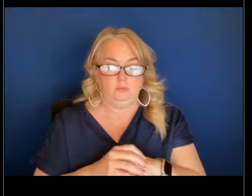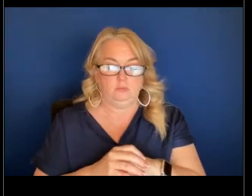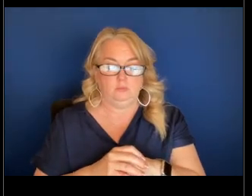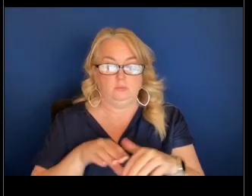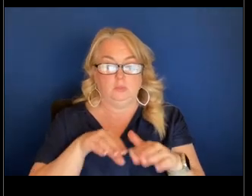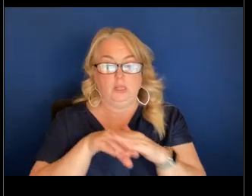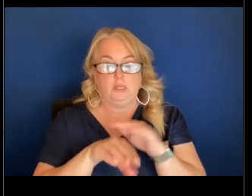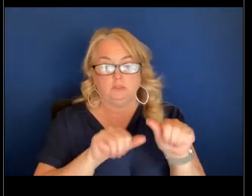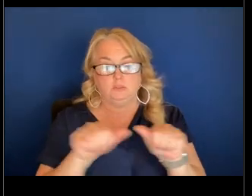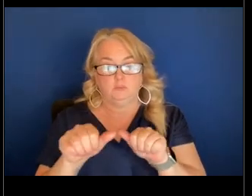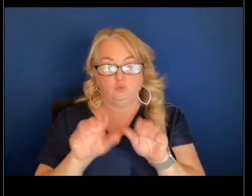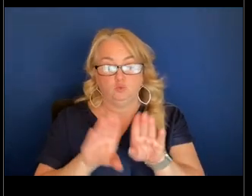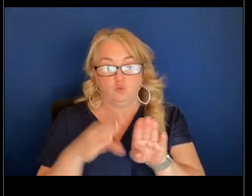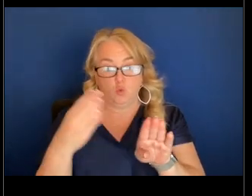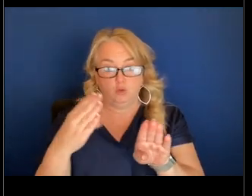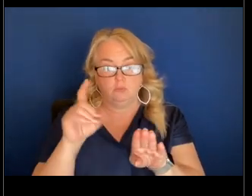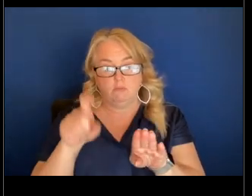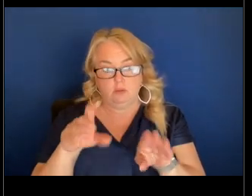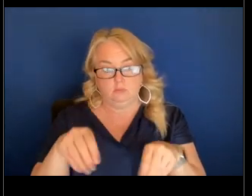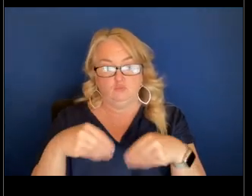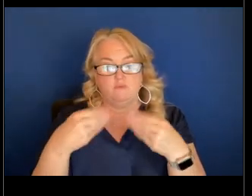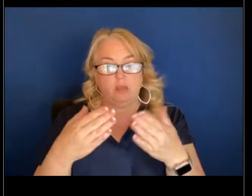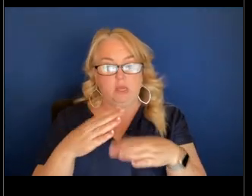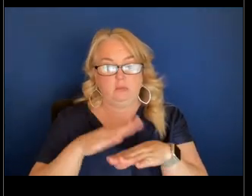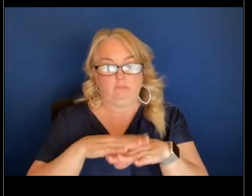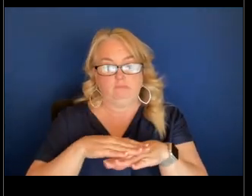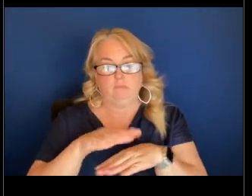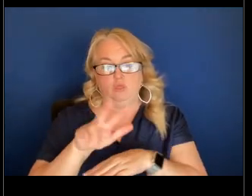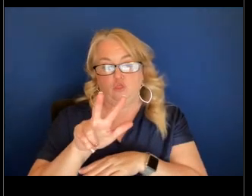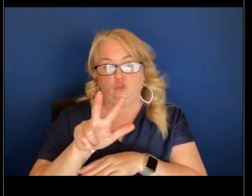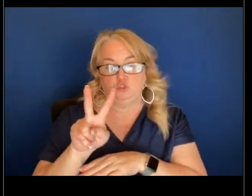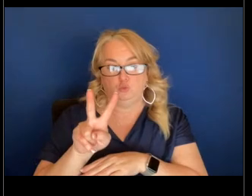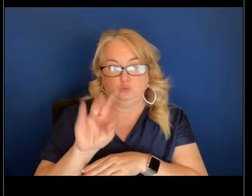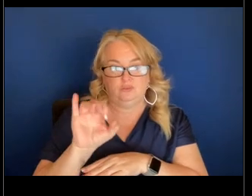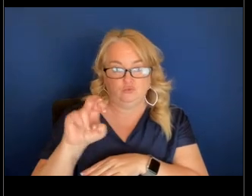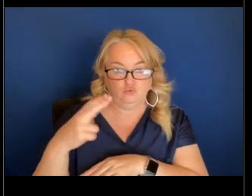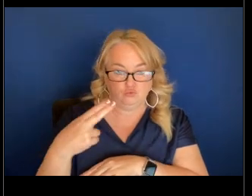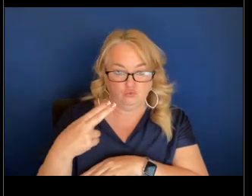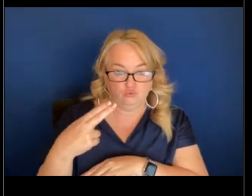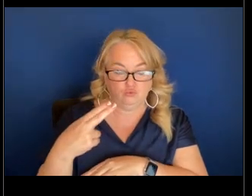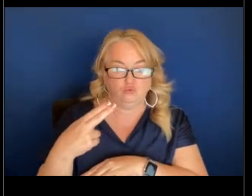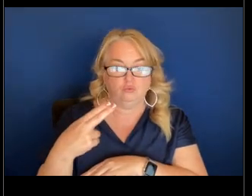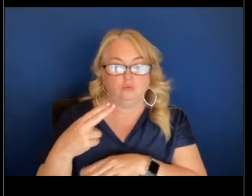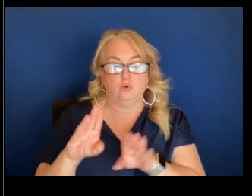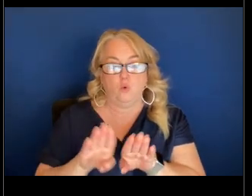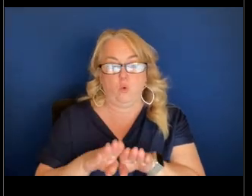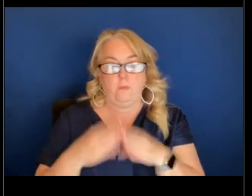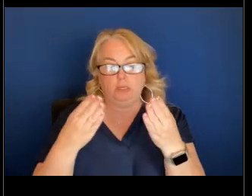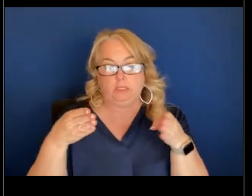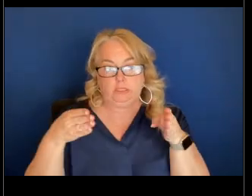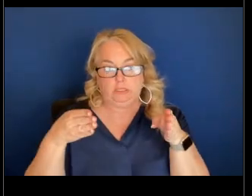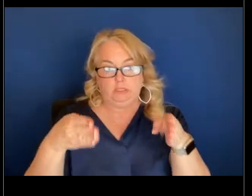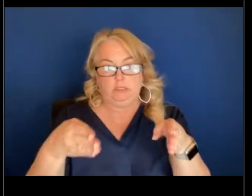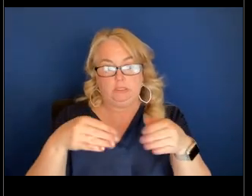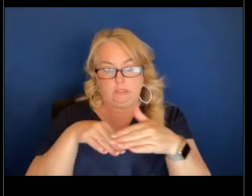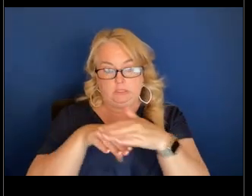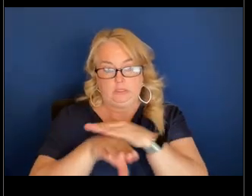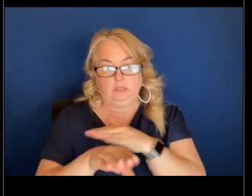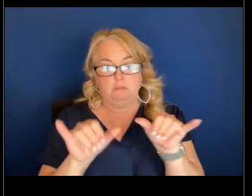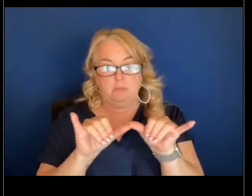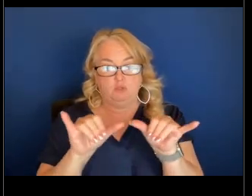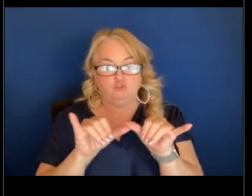Accessible doors must provide a minimum 32-inch clear opening measured